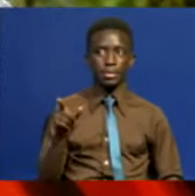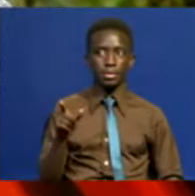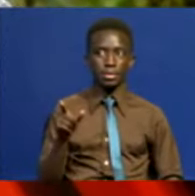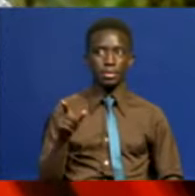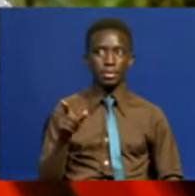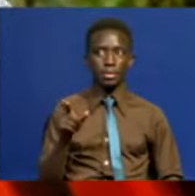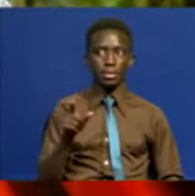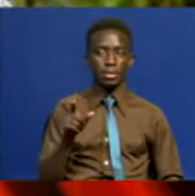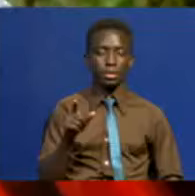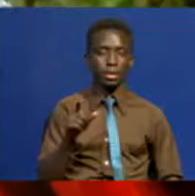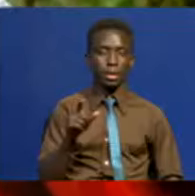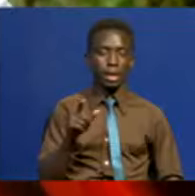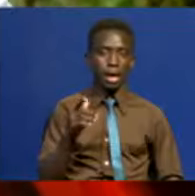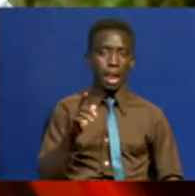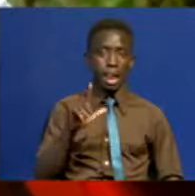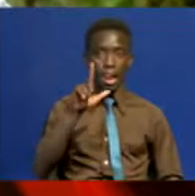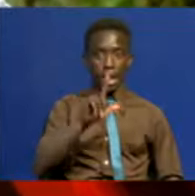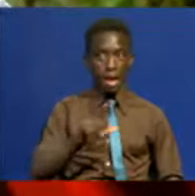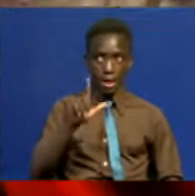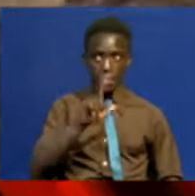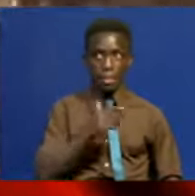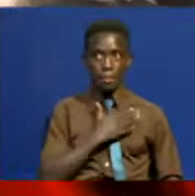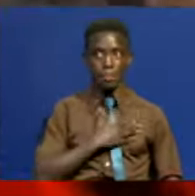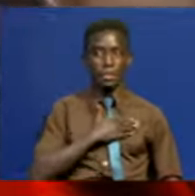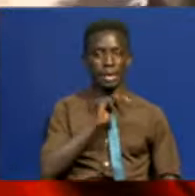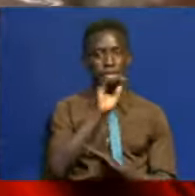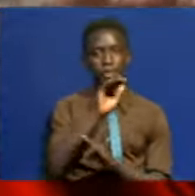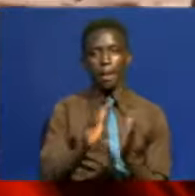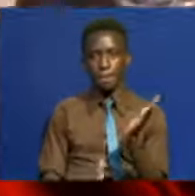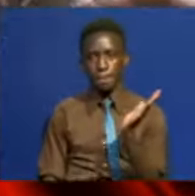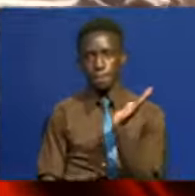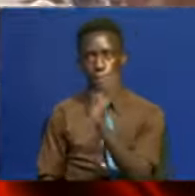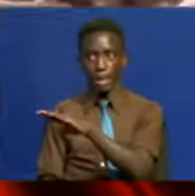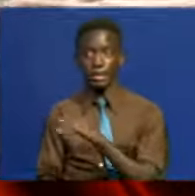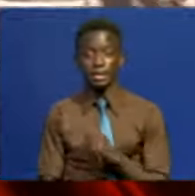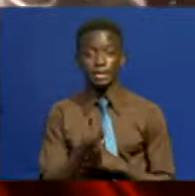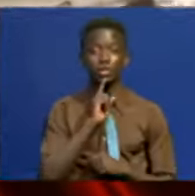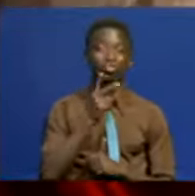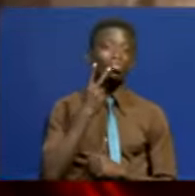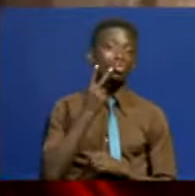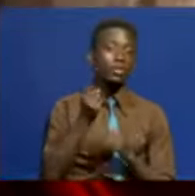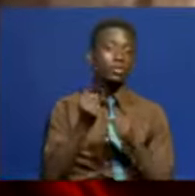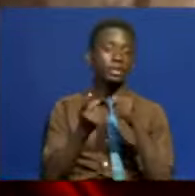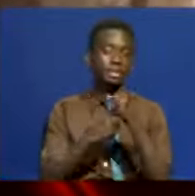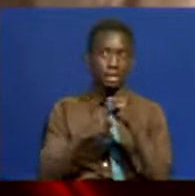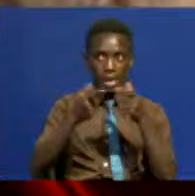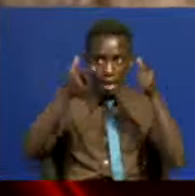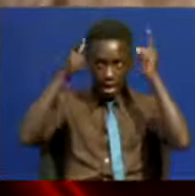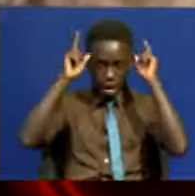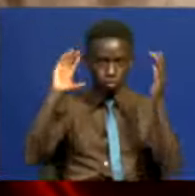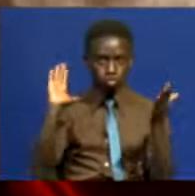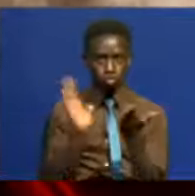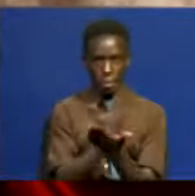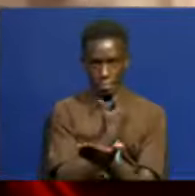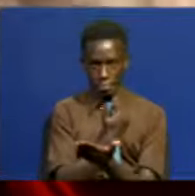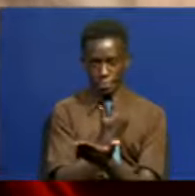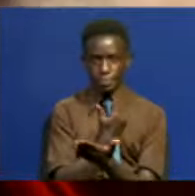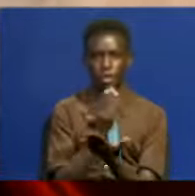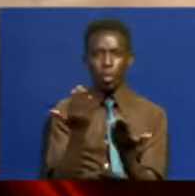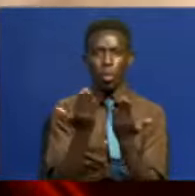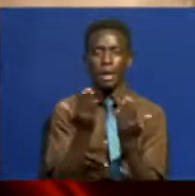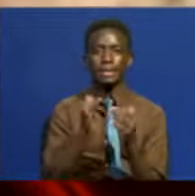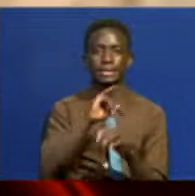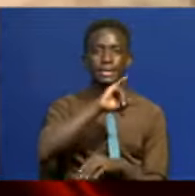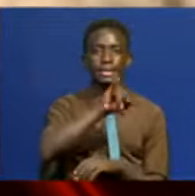kutoka ranch hapo Laikipia, iweze kurudishwa. Tomilson says 256 animals were stolen from the ranch early January